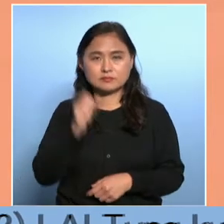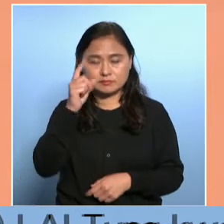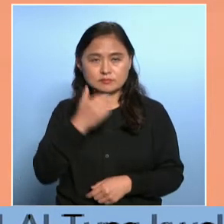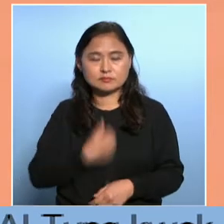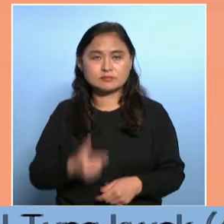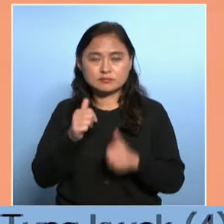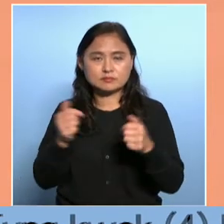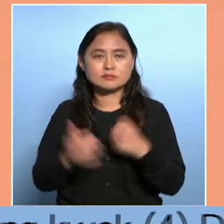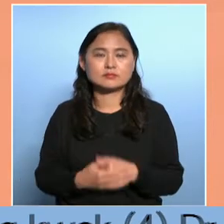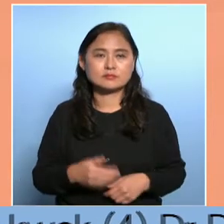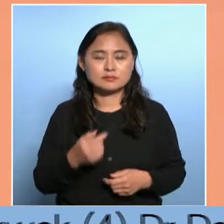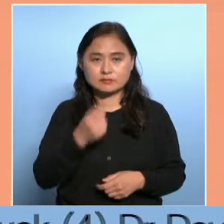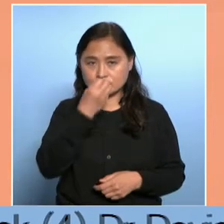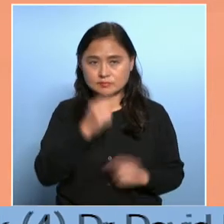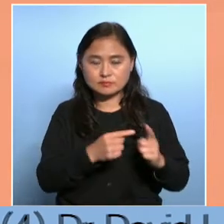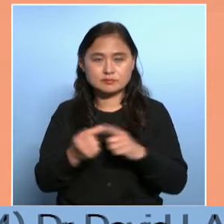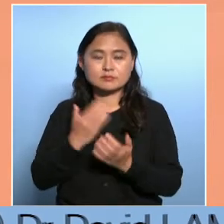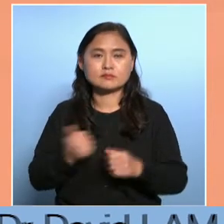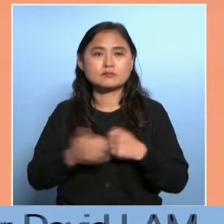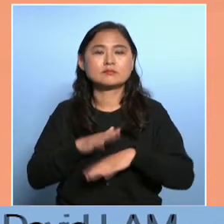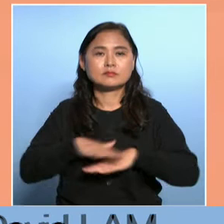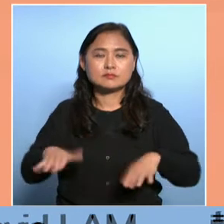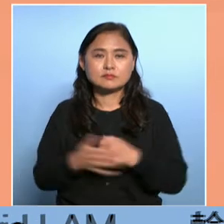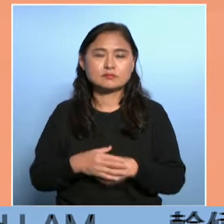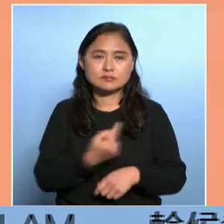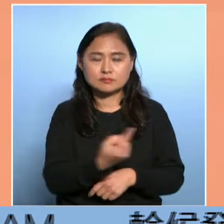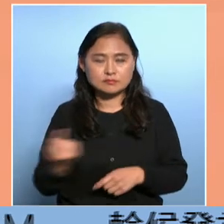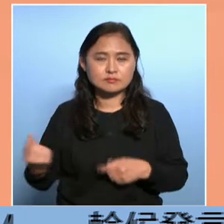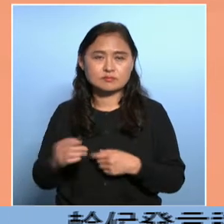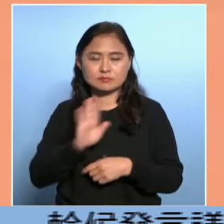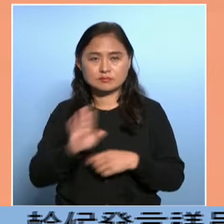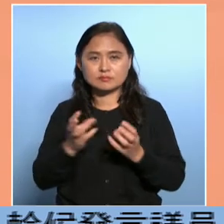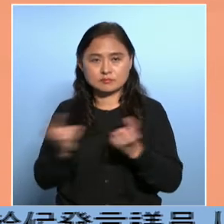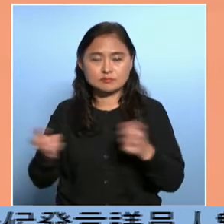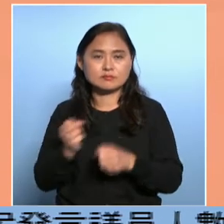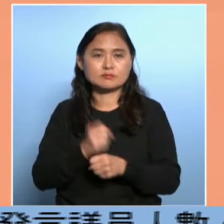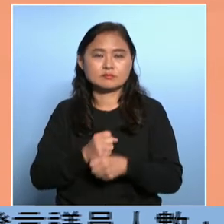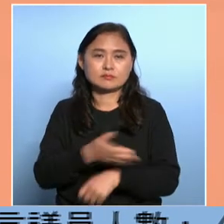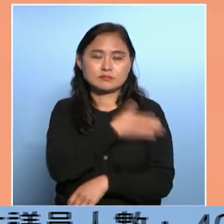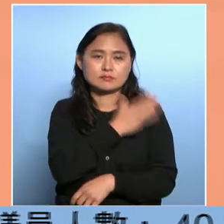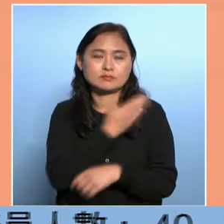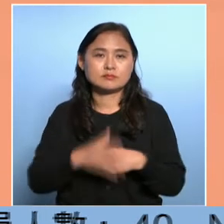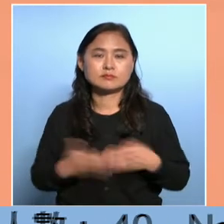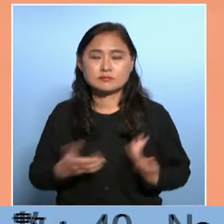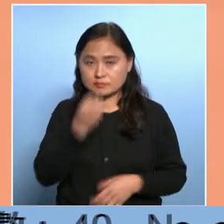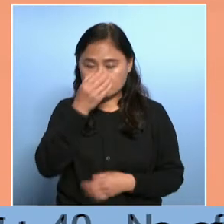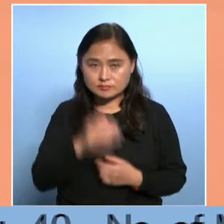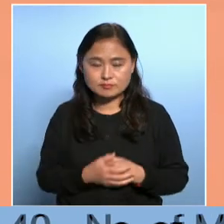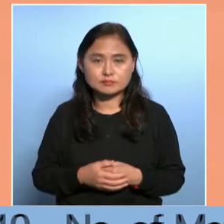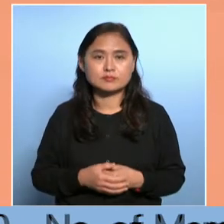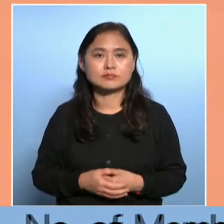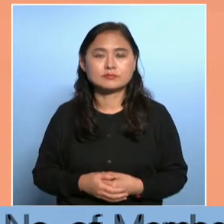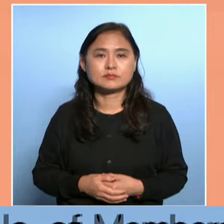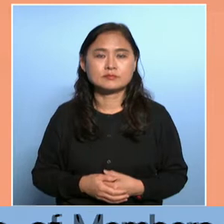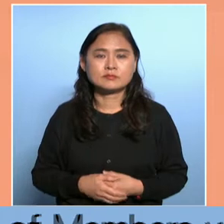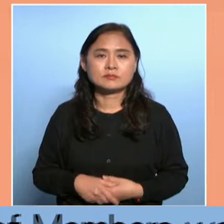the epidemic, and also want to thank every frontline workers dealing with the